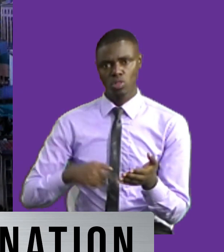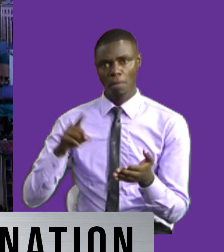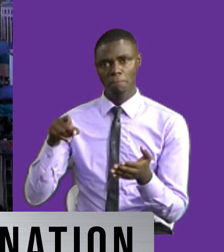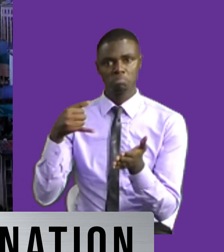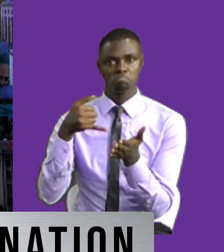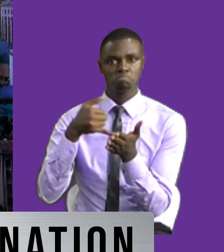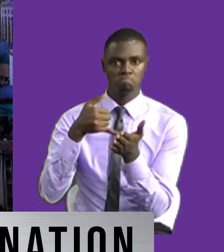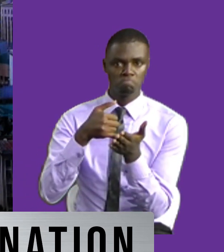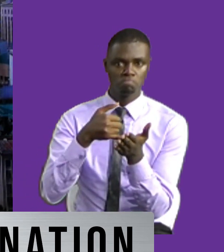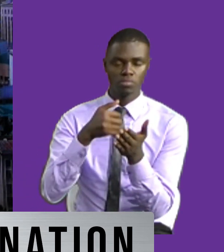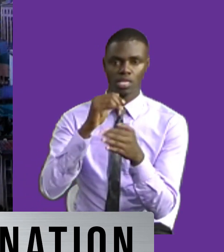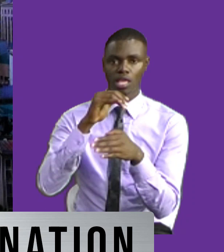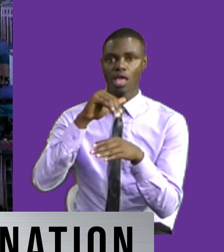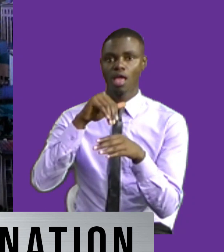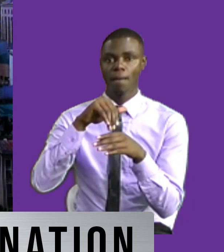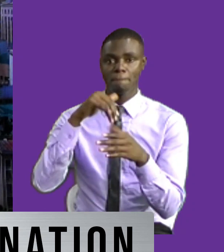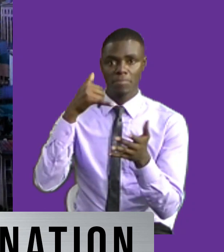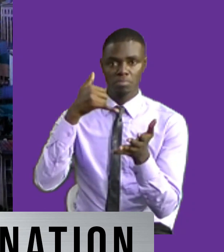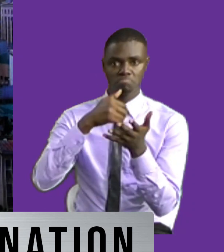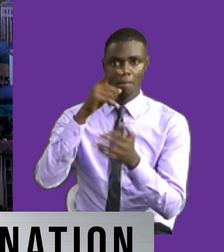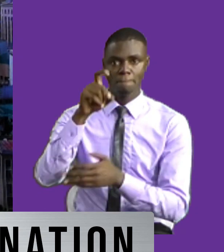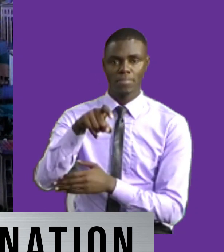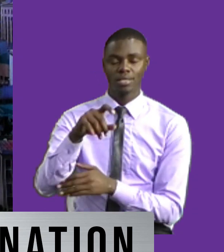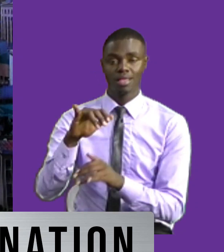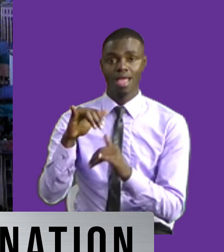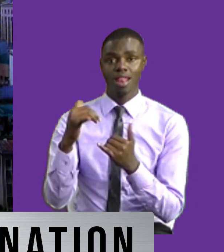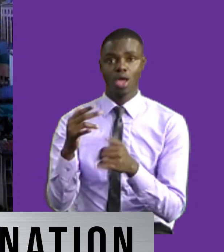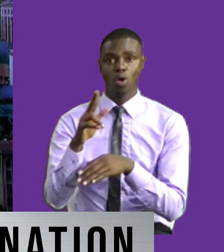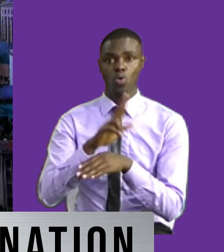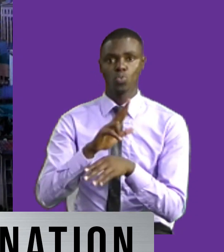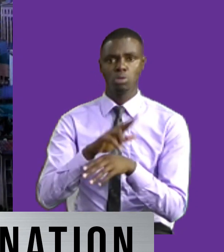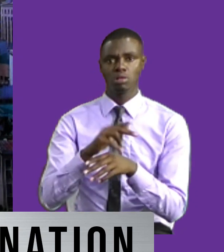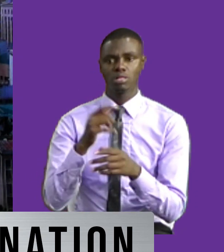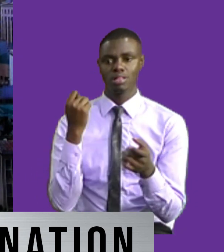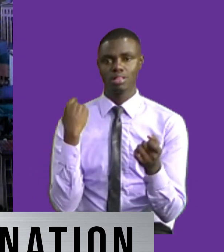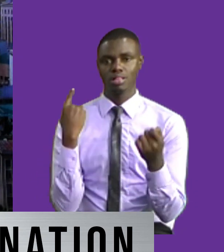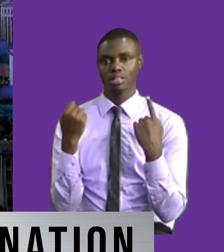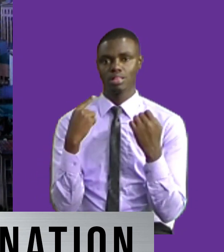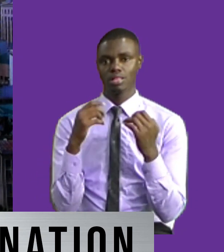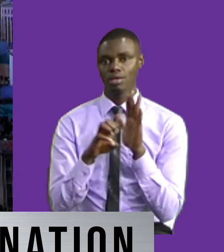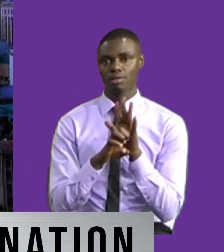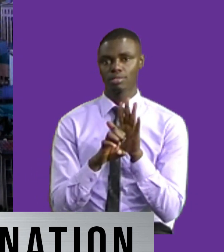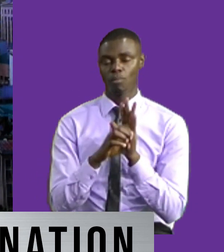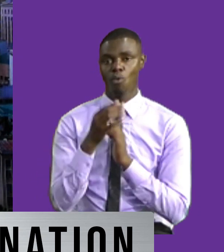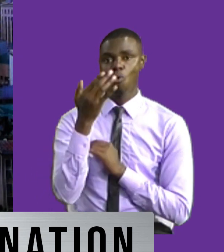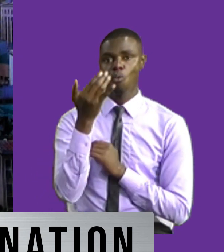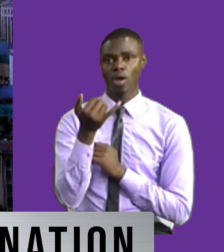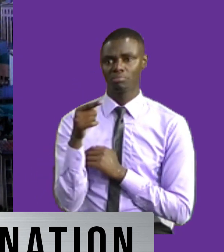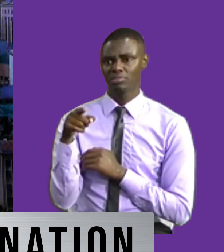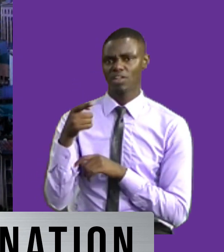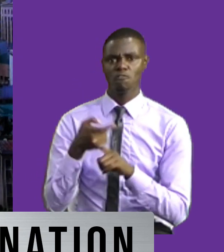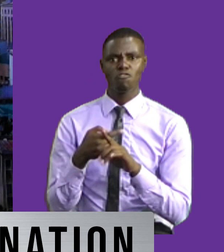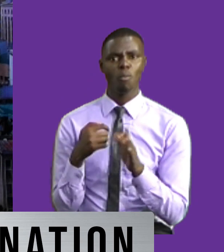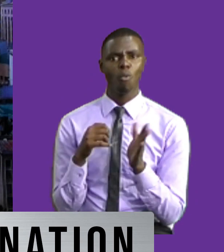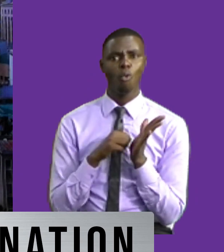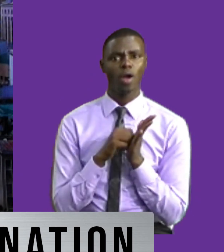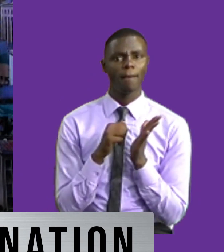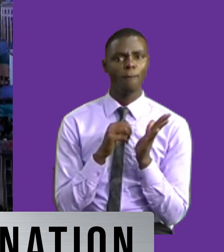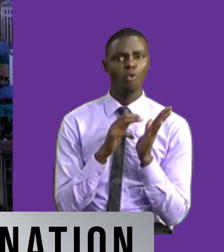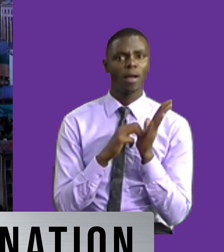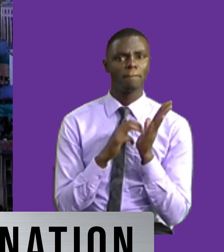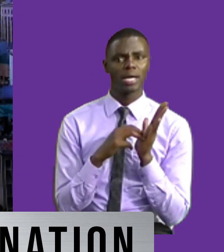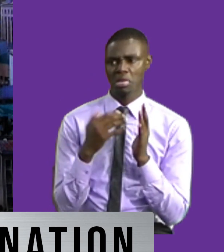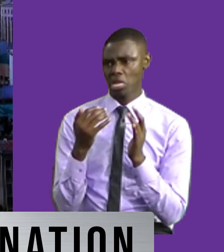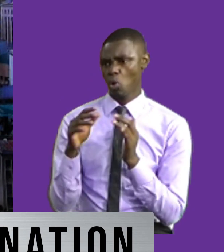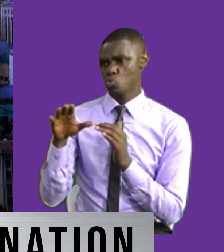hands, on the plow. But now let's use the Kericho example, because you're from Ukambani, but let's take the